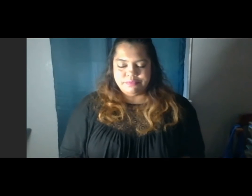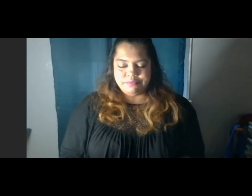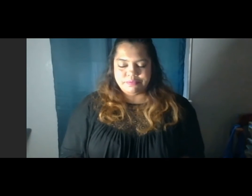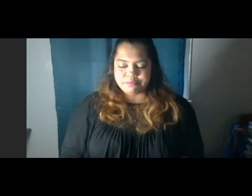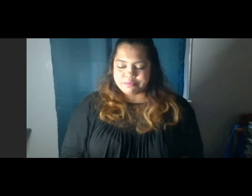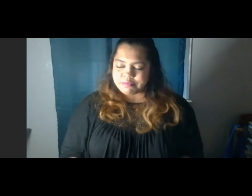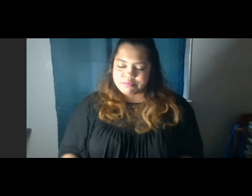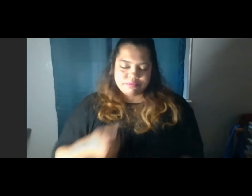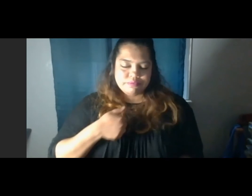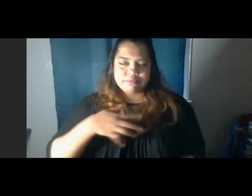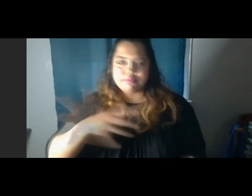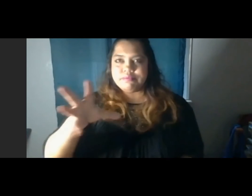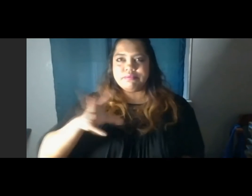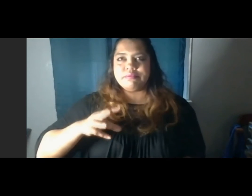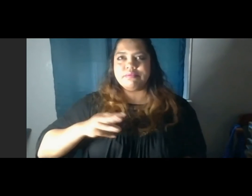Let go.